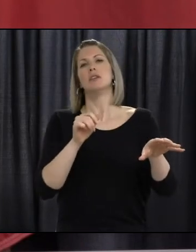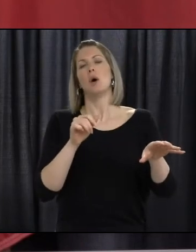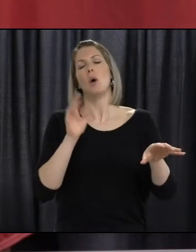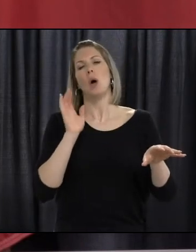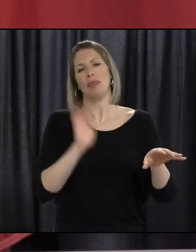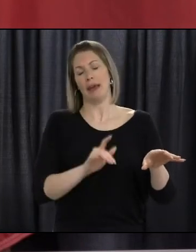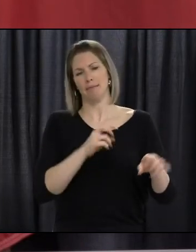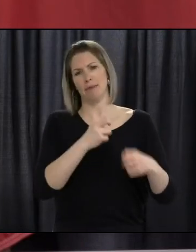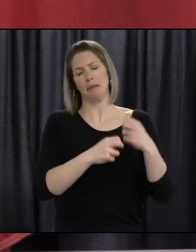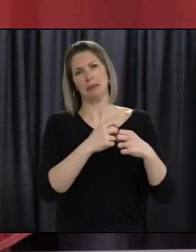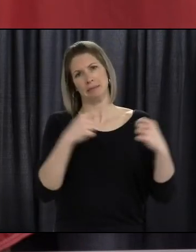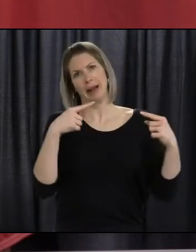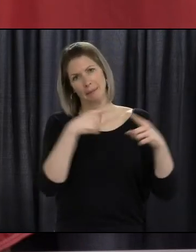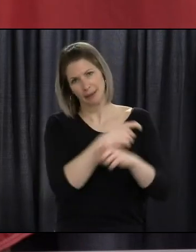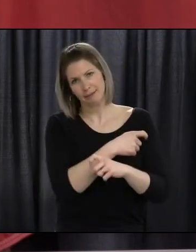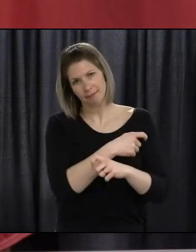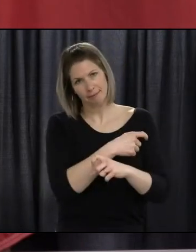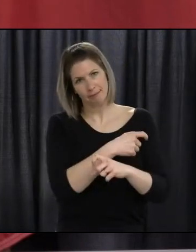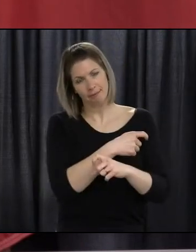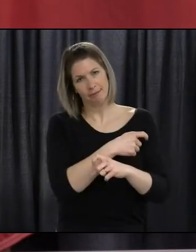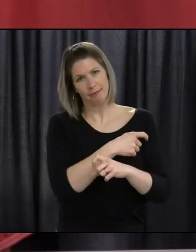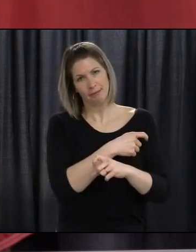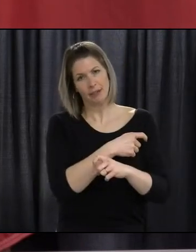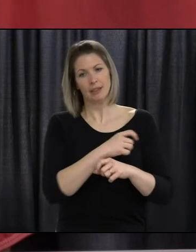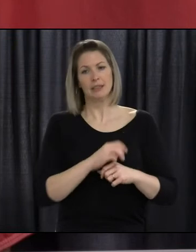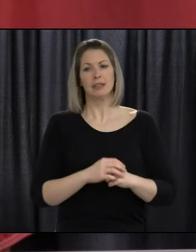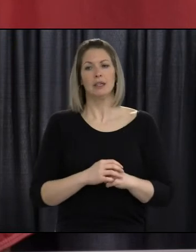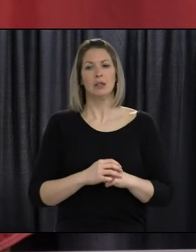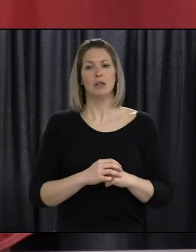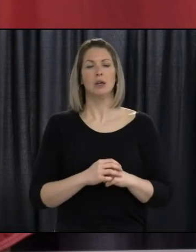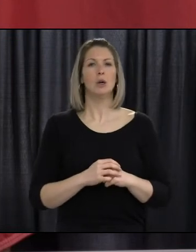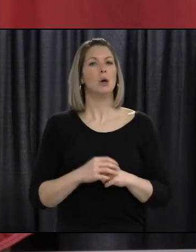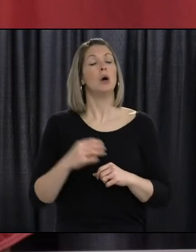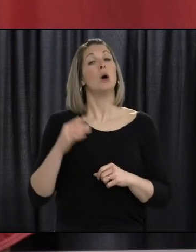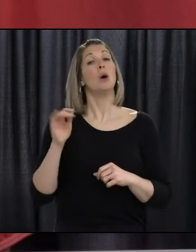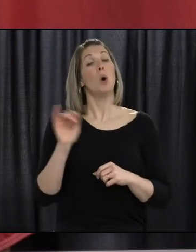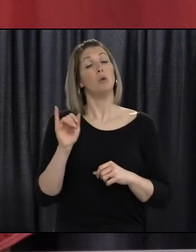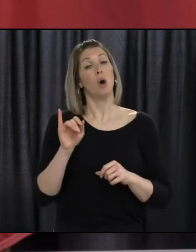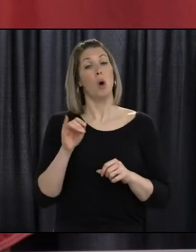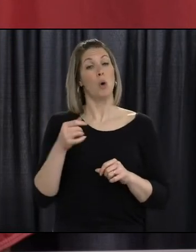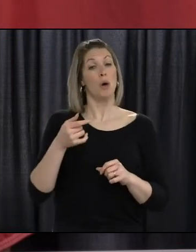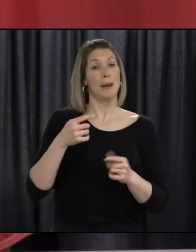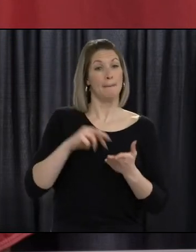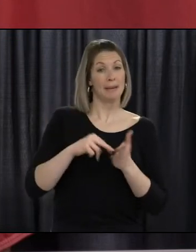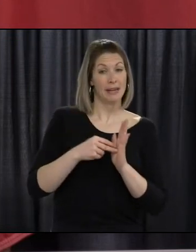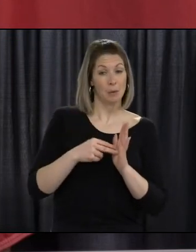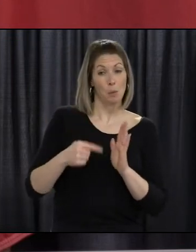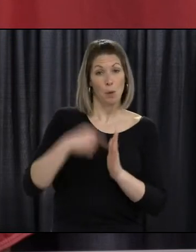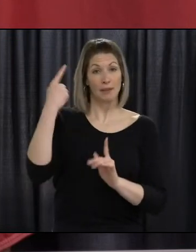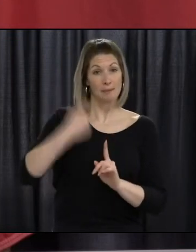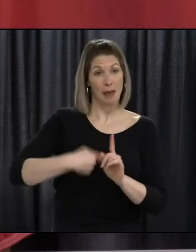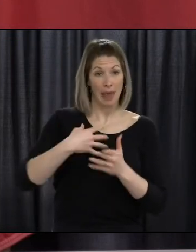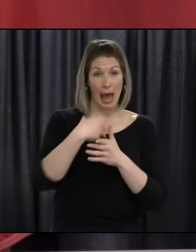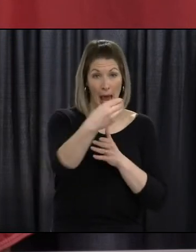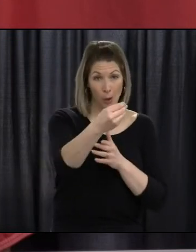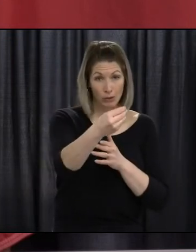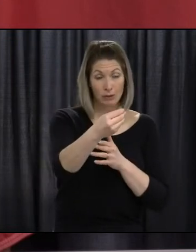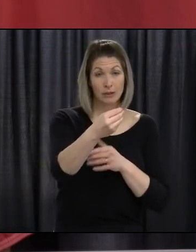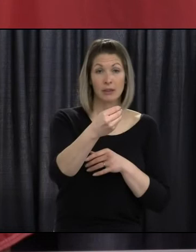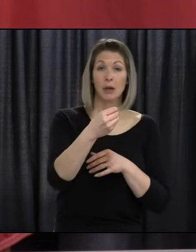around, making lessen the number of stops that we'd want to see, for essential items like prescription